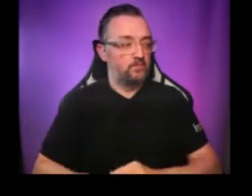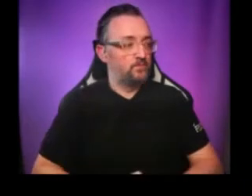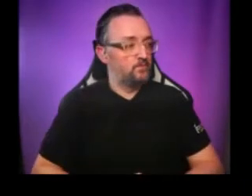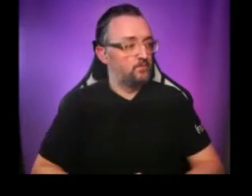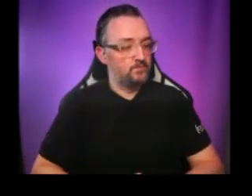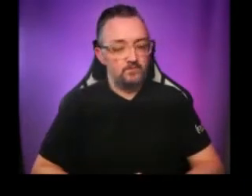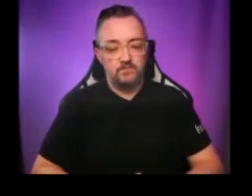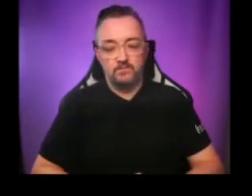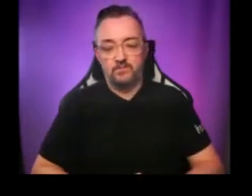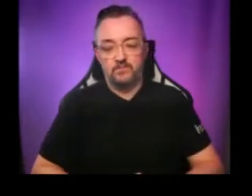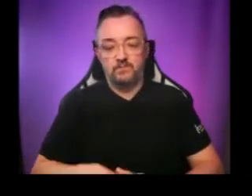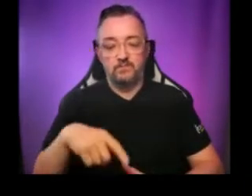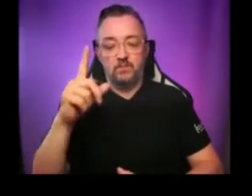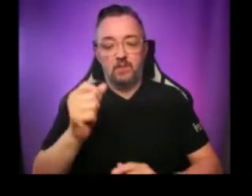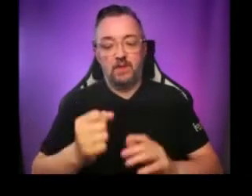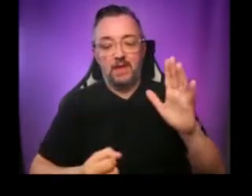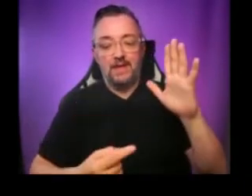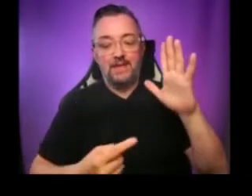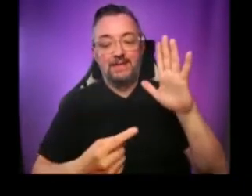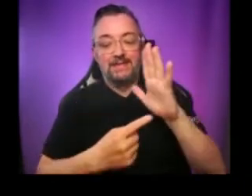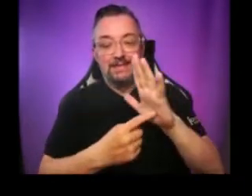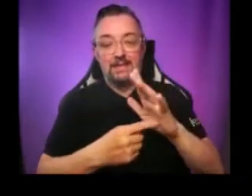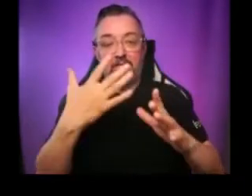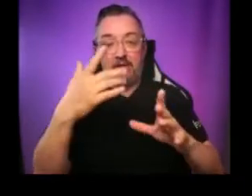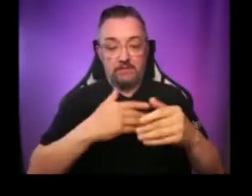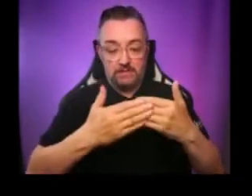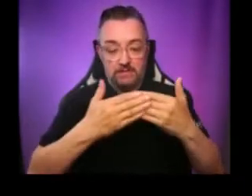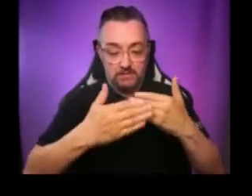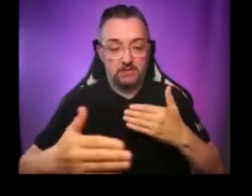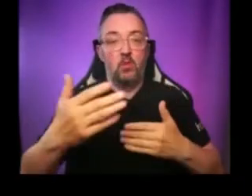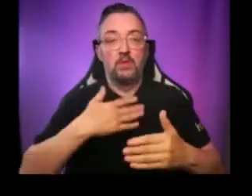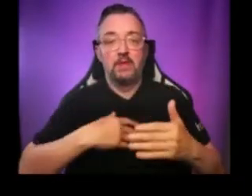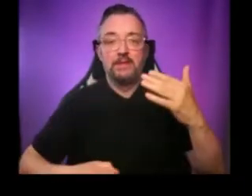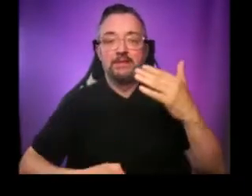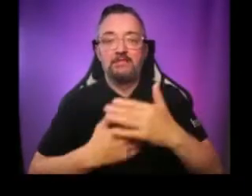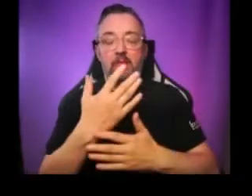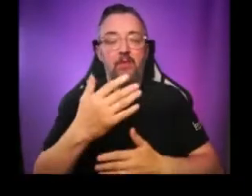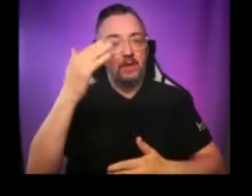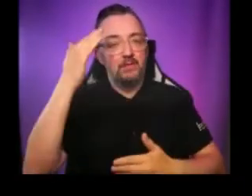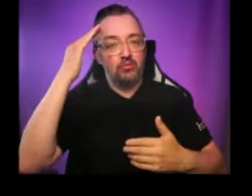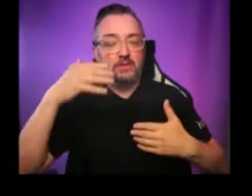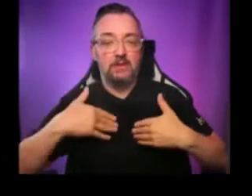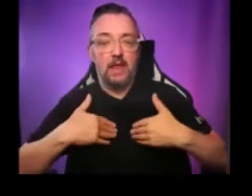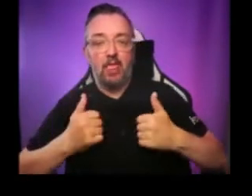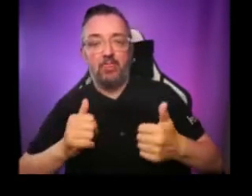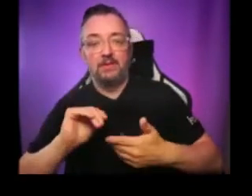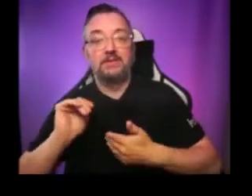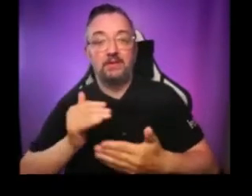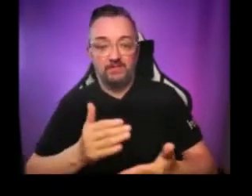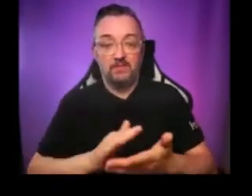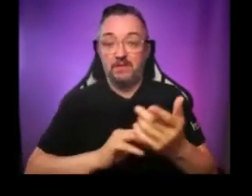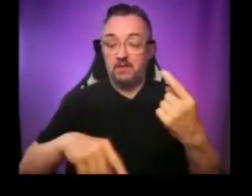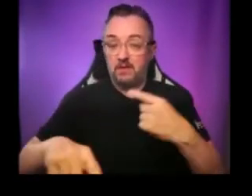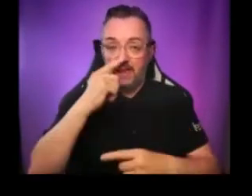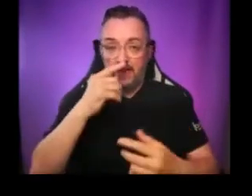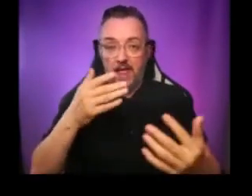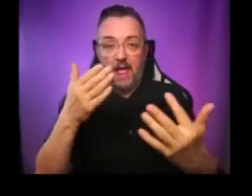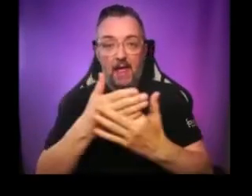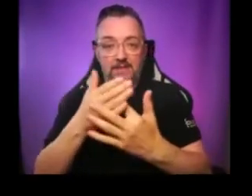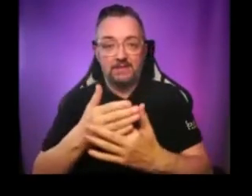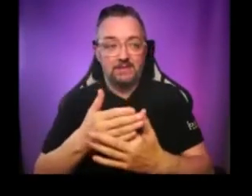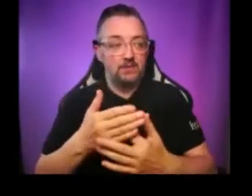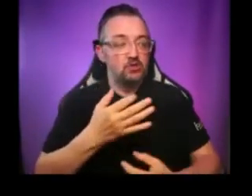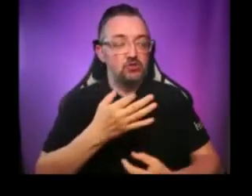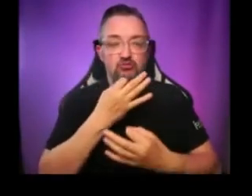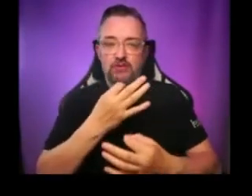One of our key activities over the next 5 years will be to develop brain health services, which give people access to risk profiling,